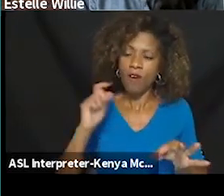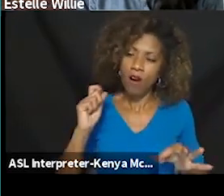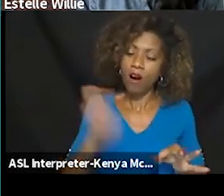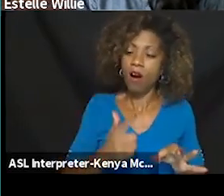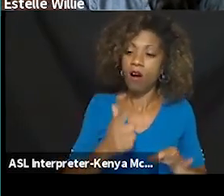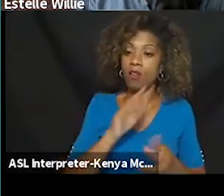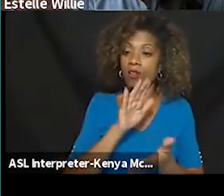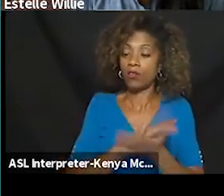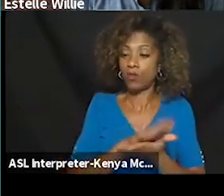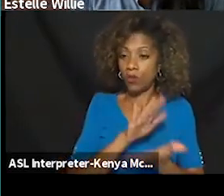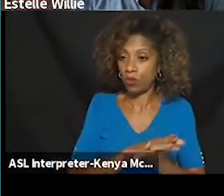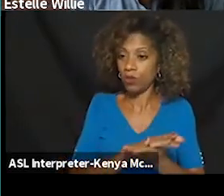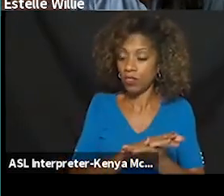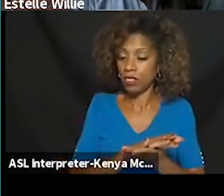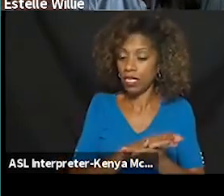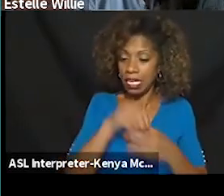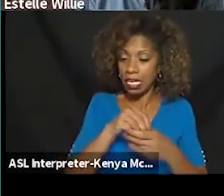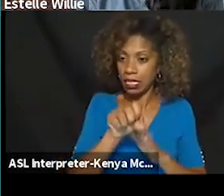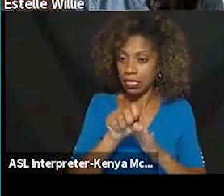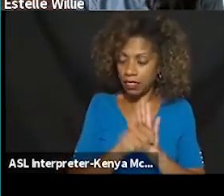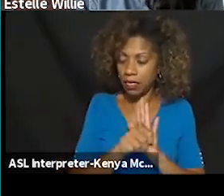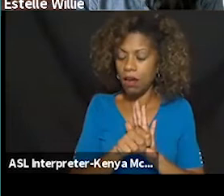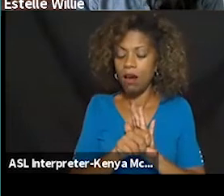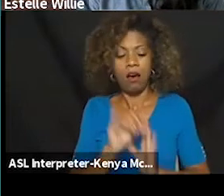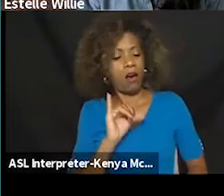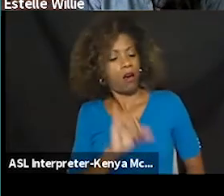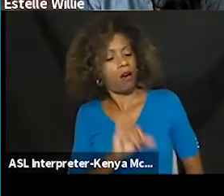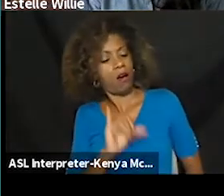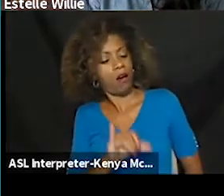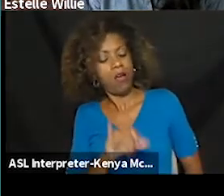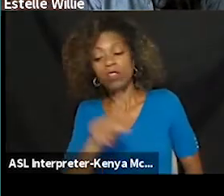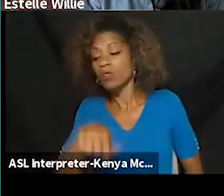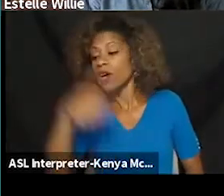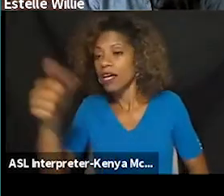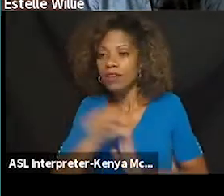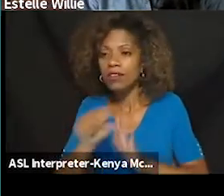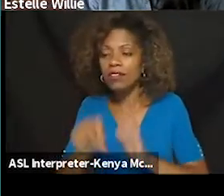states were able to learn from that experience and able to do it in their state too. So it's,